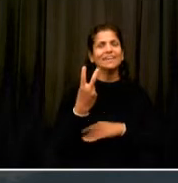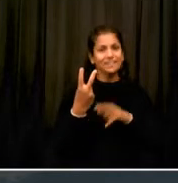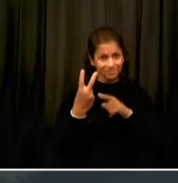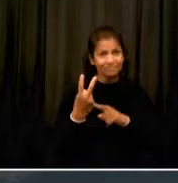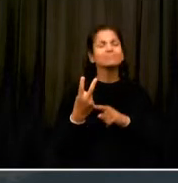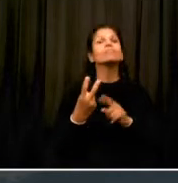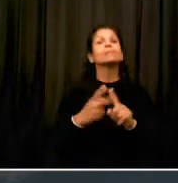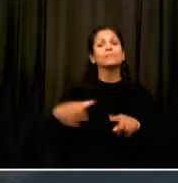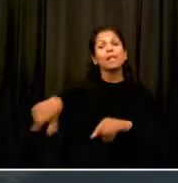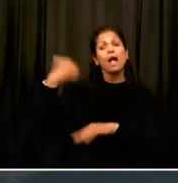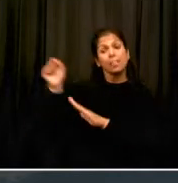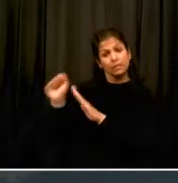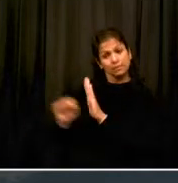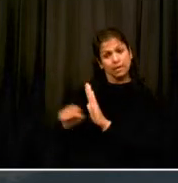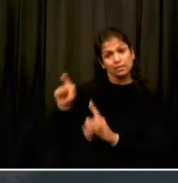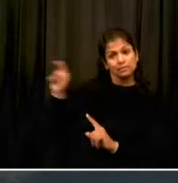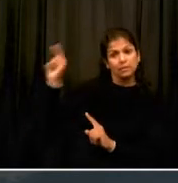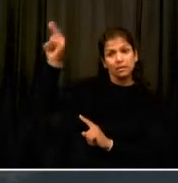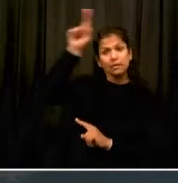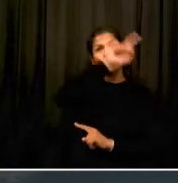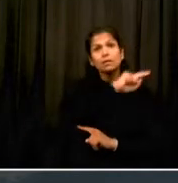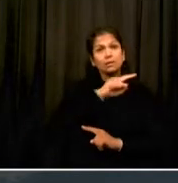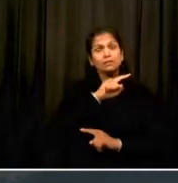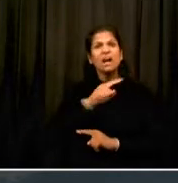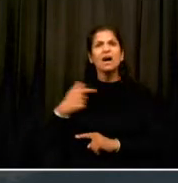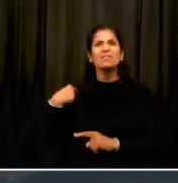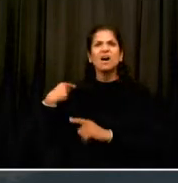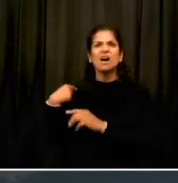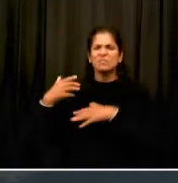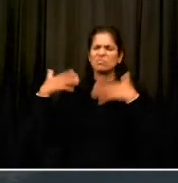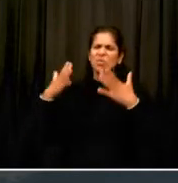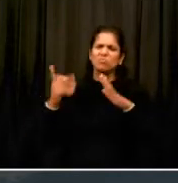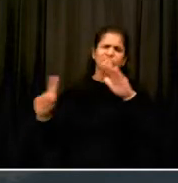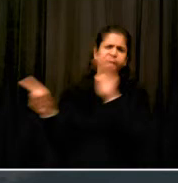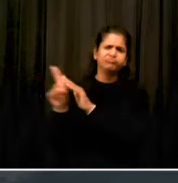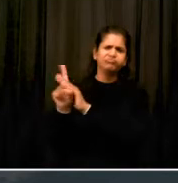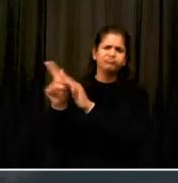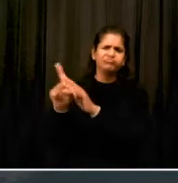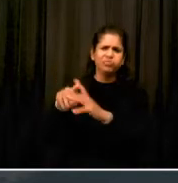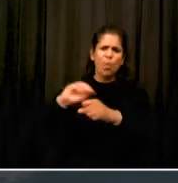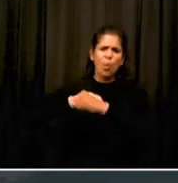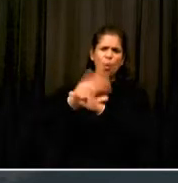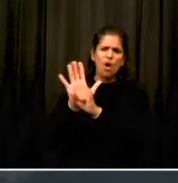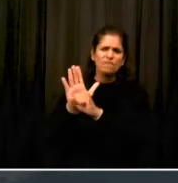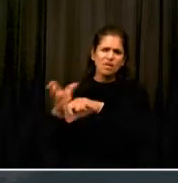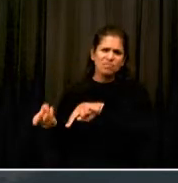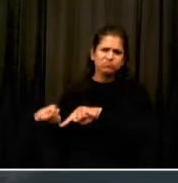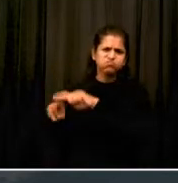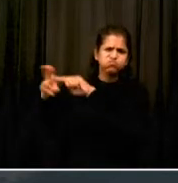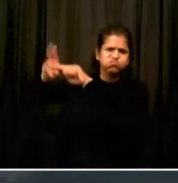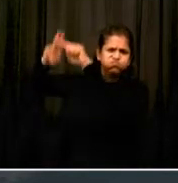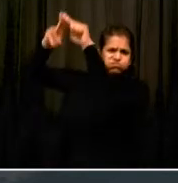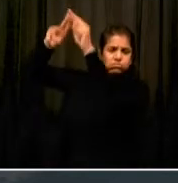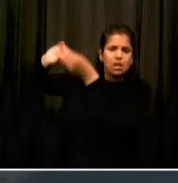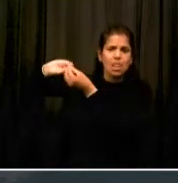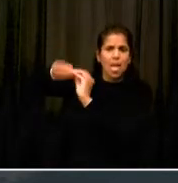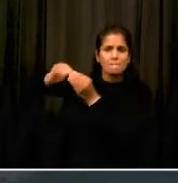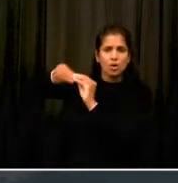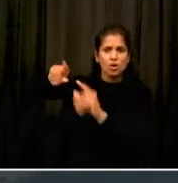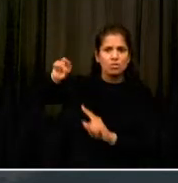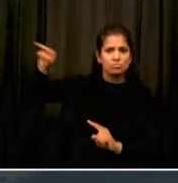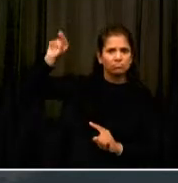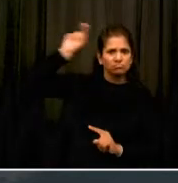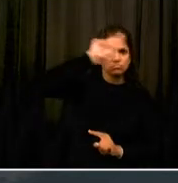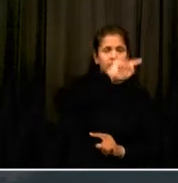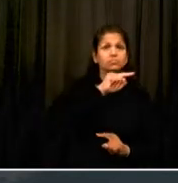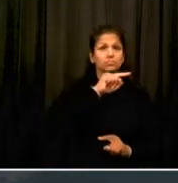It's called our hyperlocal response. We're doing a lot of testing, more than 30,000 tests a day, and we can, as the mayor said, do 50,000 tests a day now